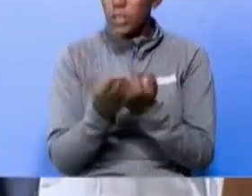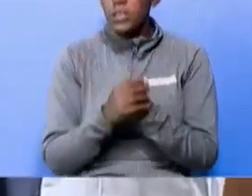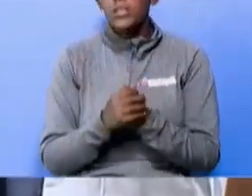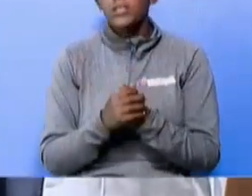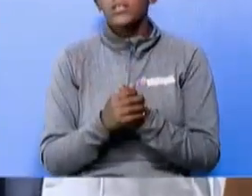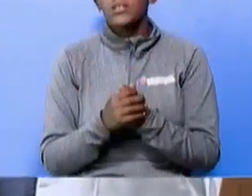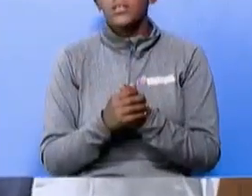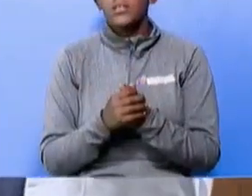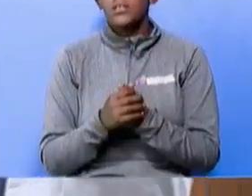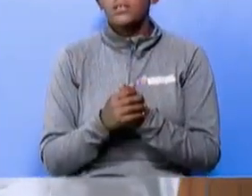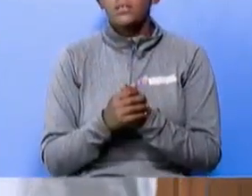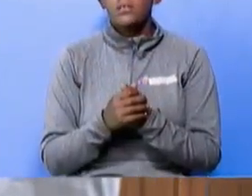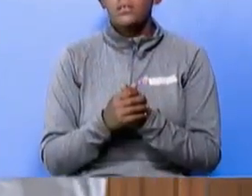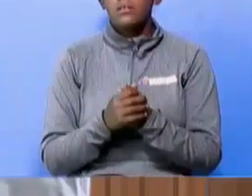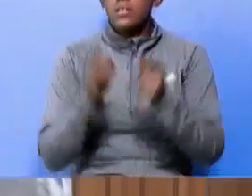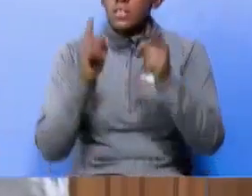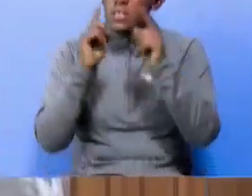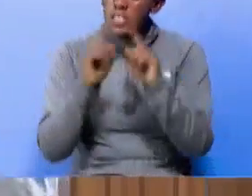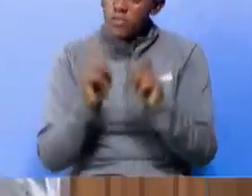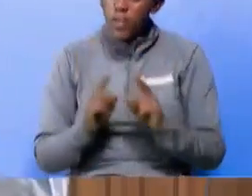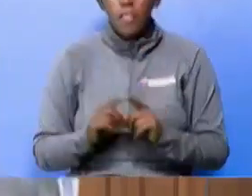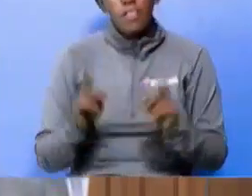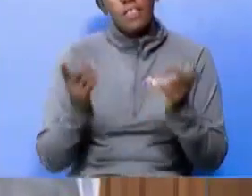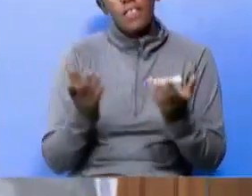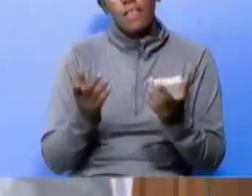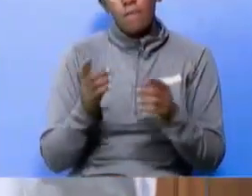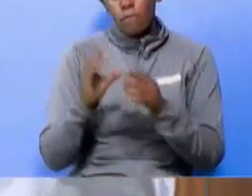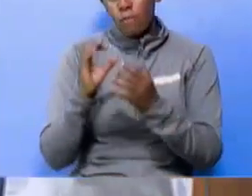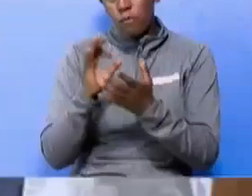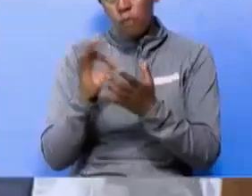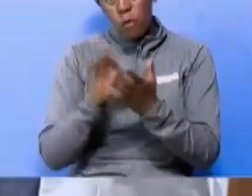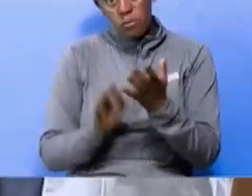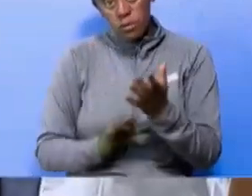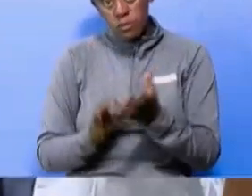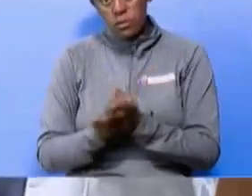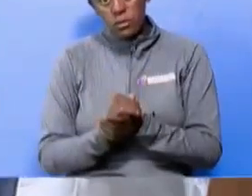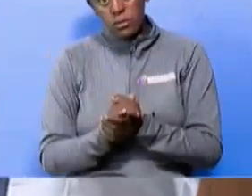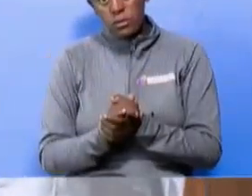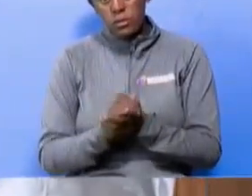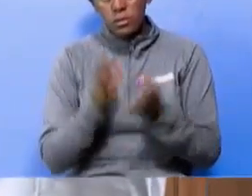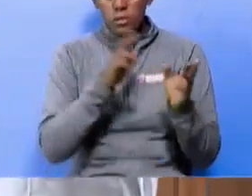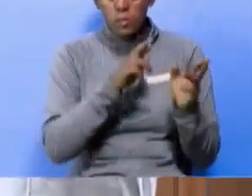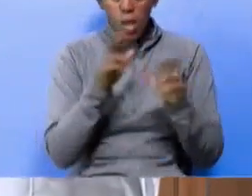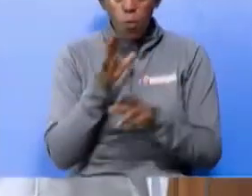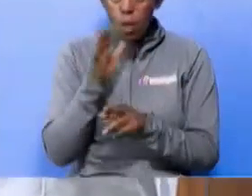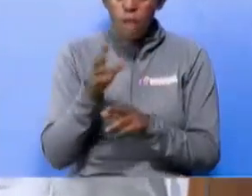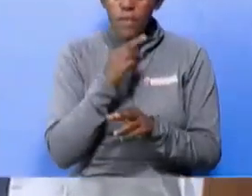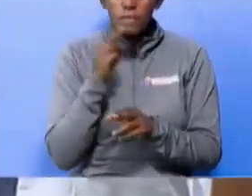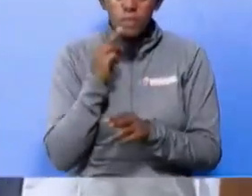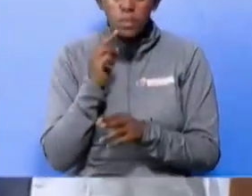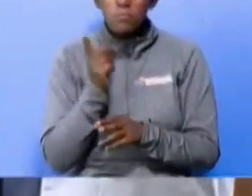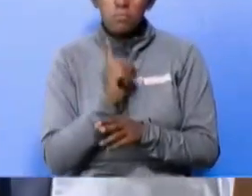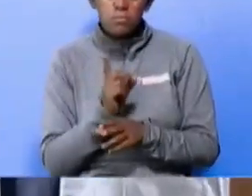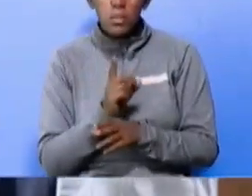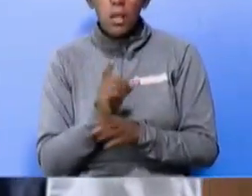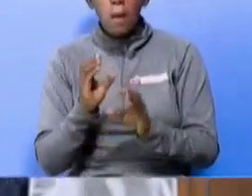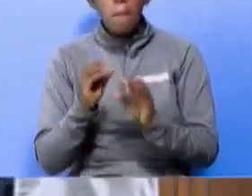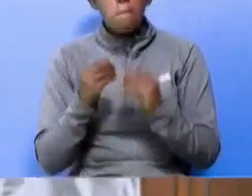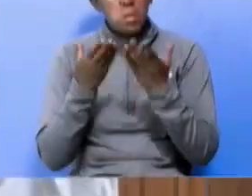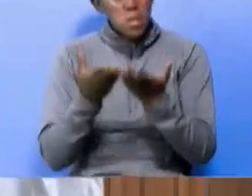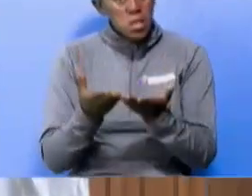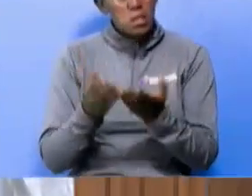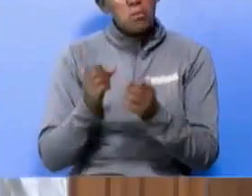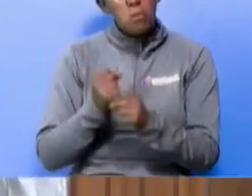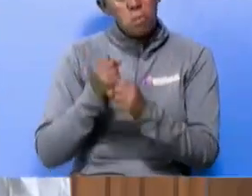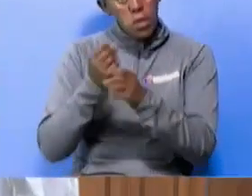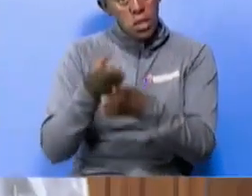yeah? In different forms, I mean that. The same is true in the case of irregular verbs, bring might be written in the form that's bring it,